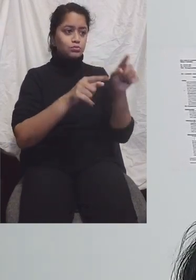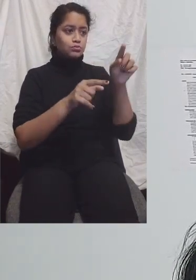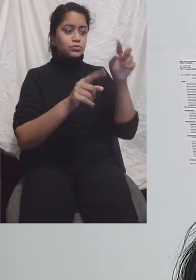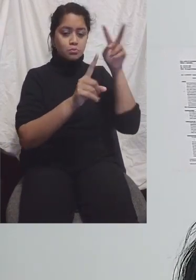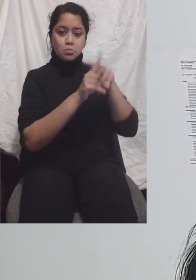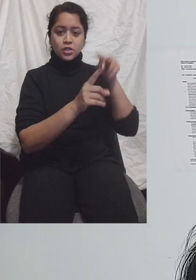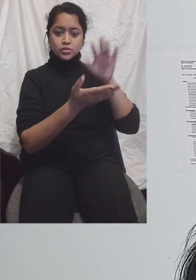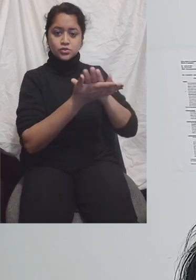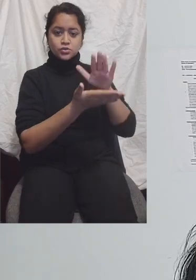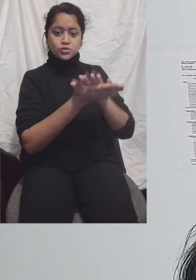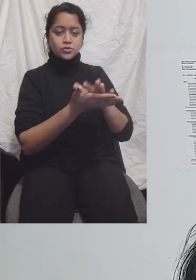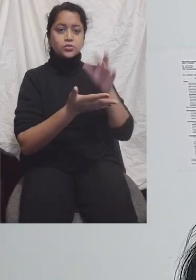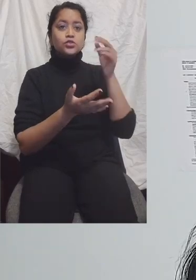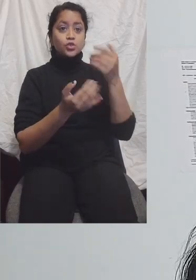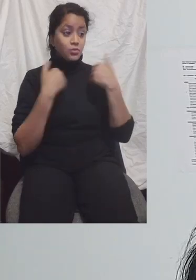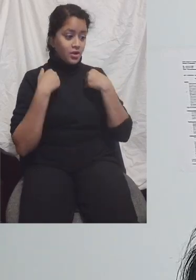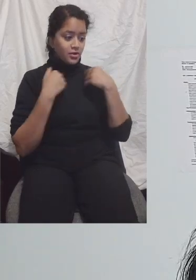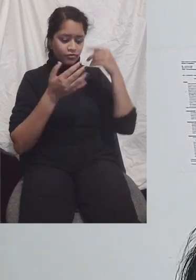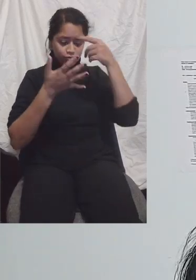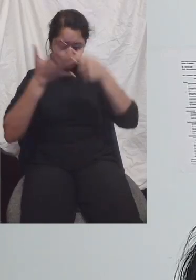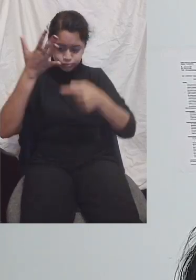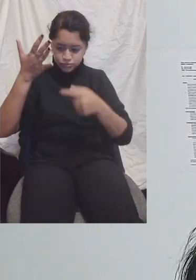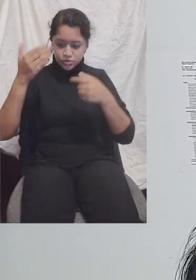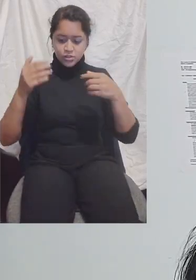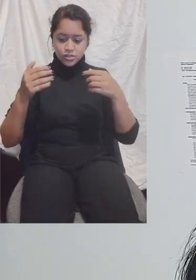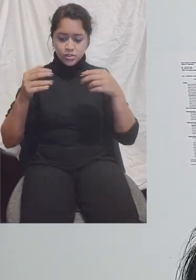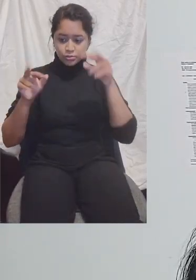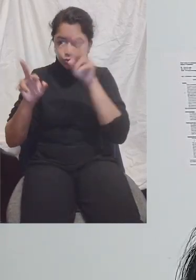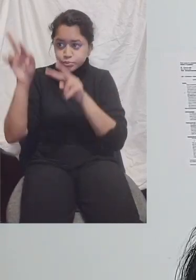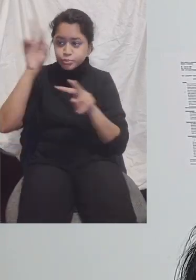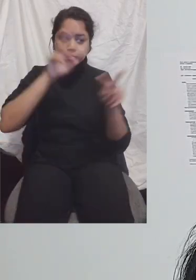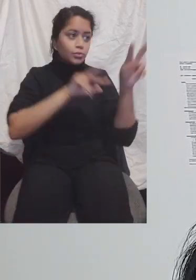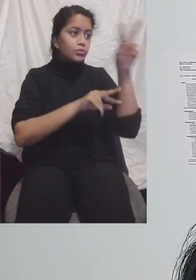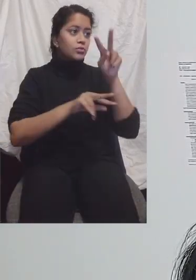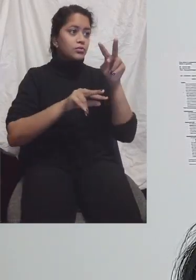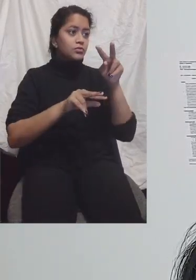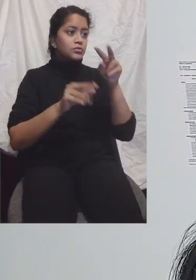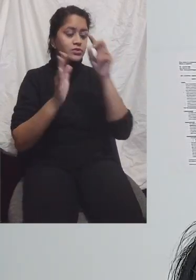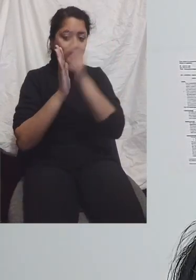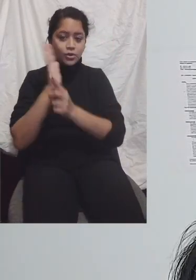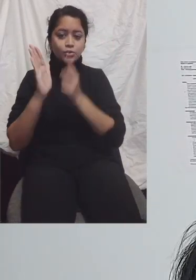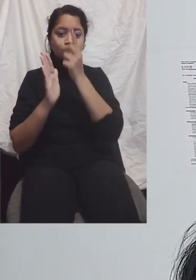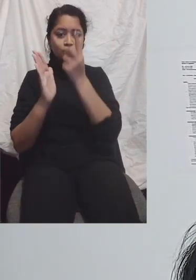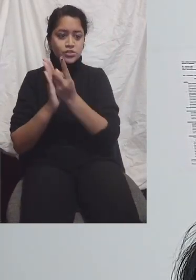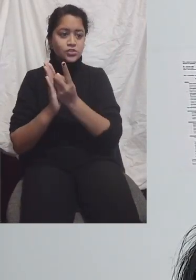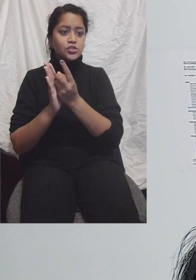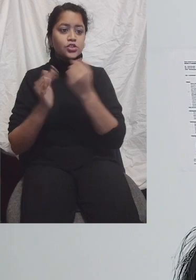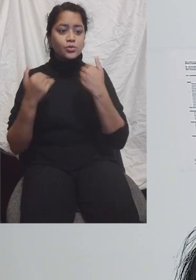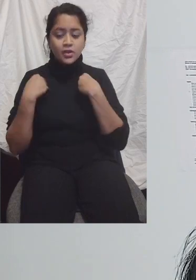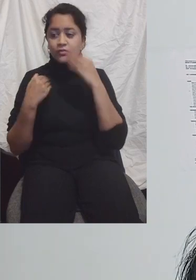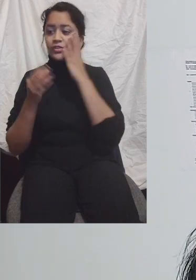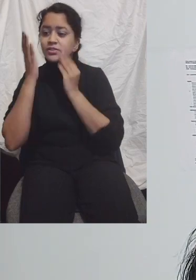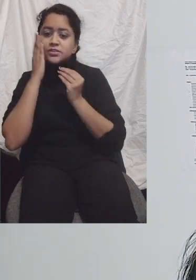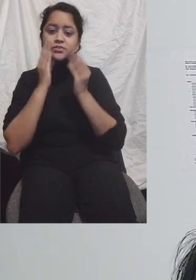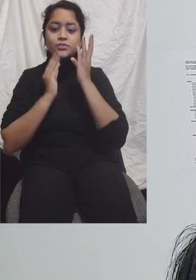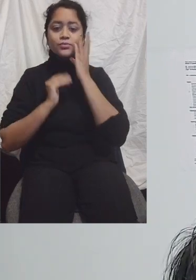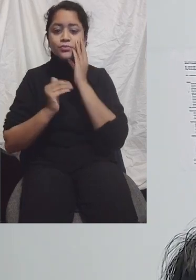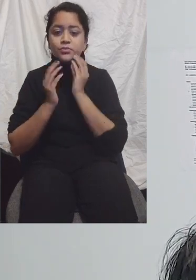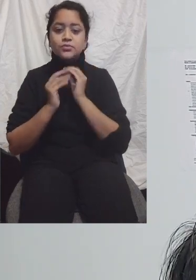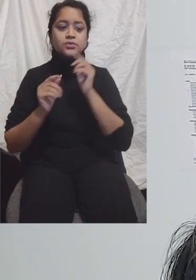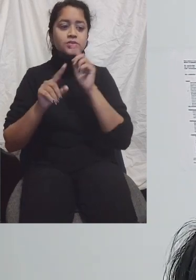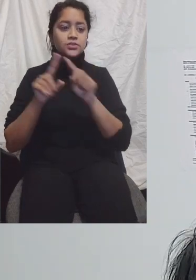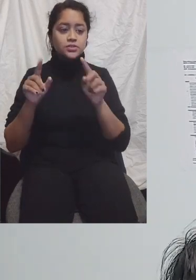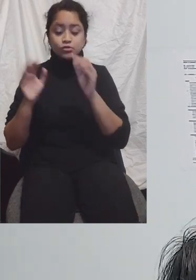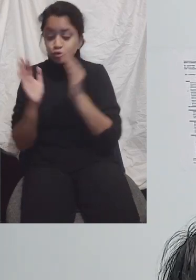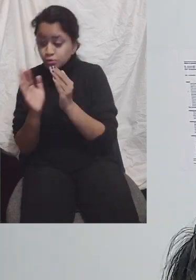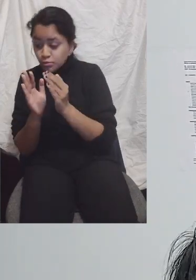when you eventually, you know, get to the point of applying to vet school, what they'll want to see is that you've had a lot of these shadowing hours.